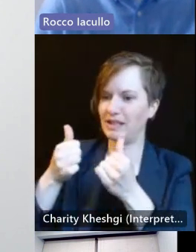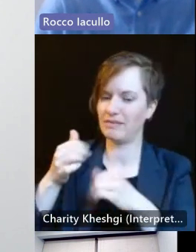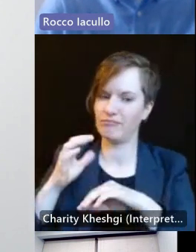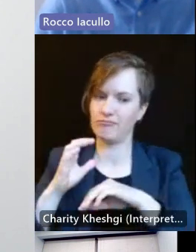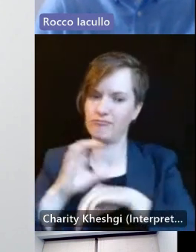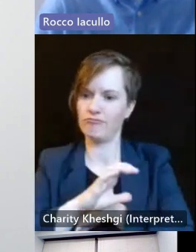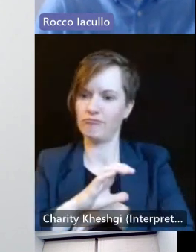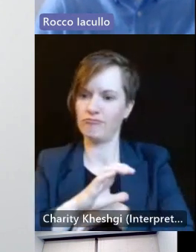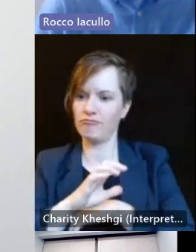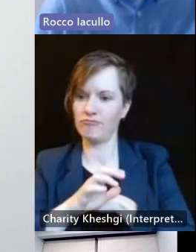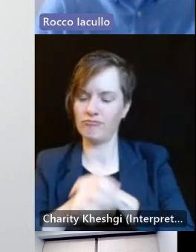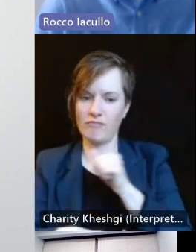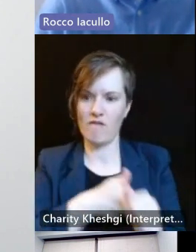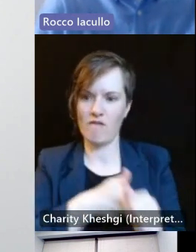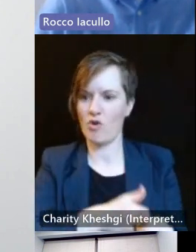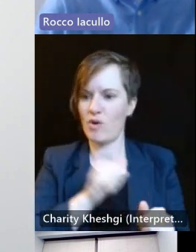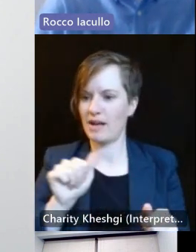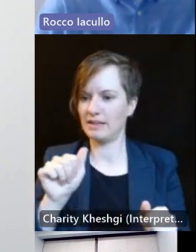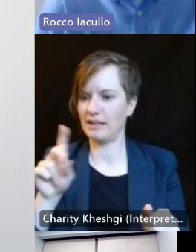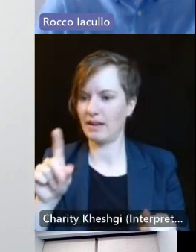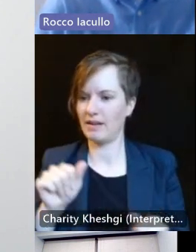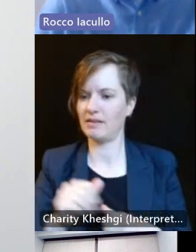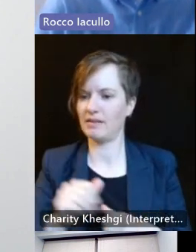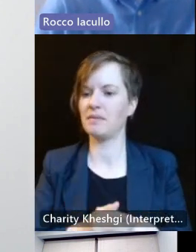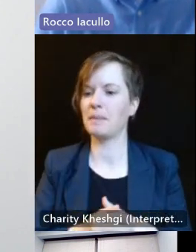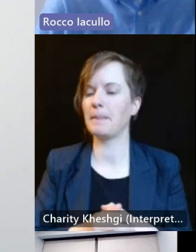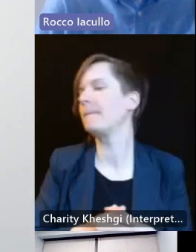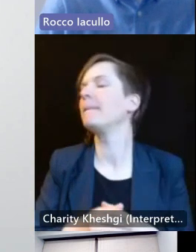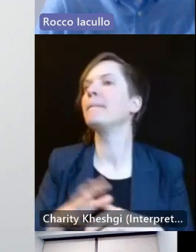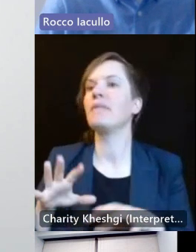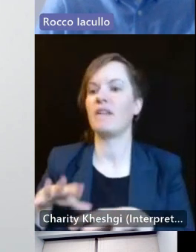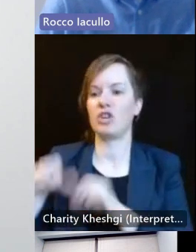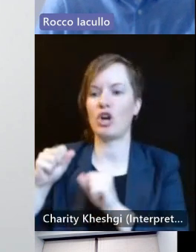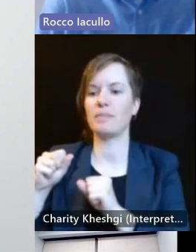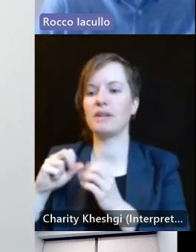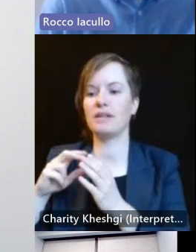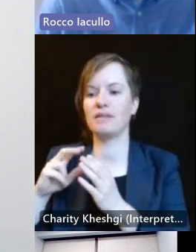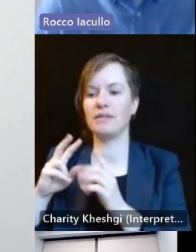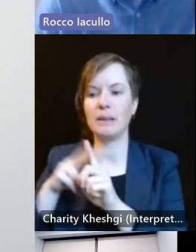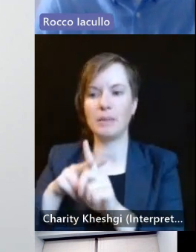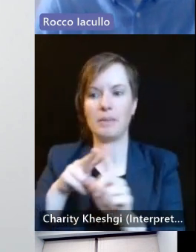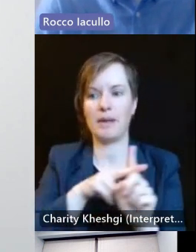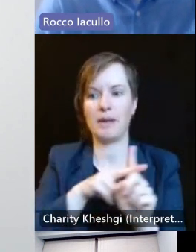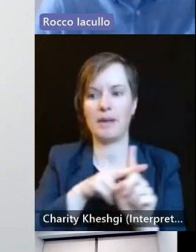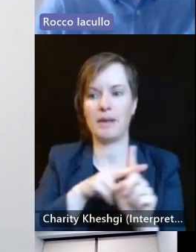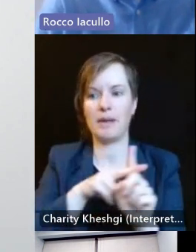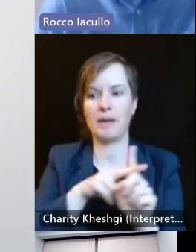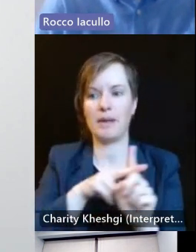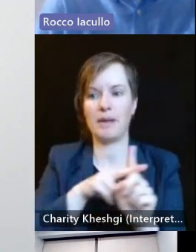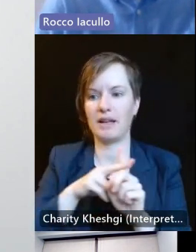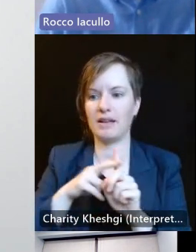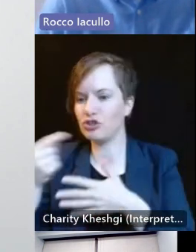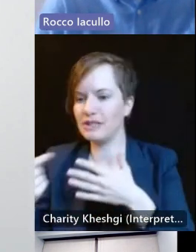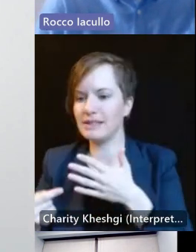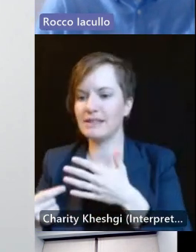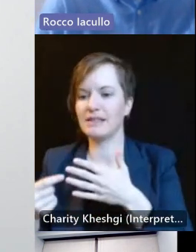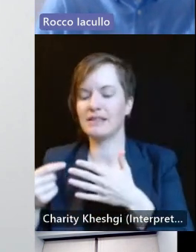adopted the implementing regulations to enforce the ADA, have made this clear